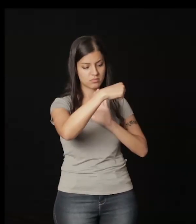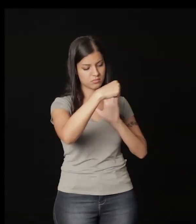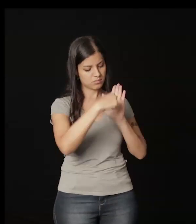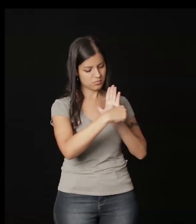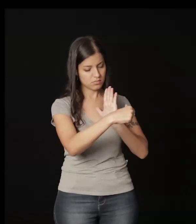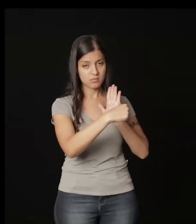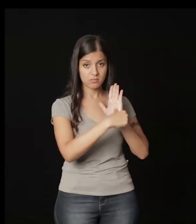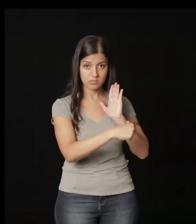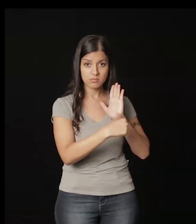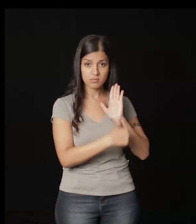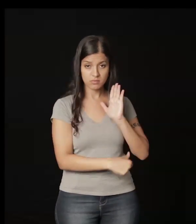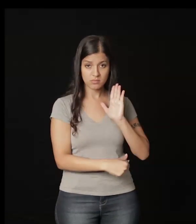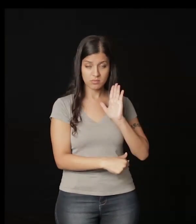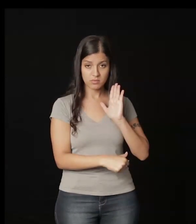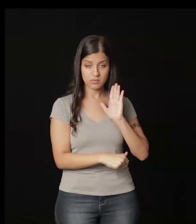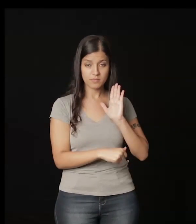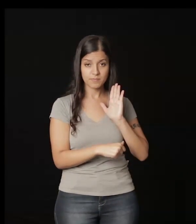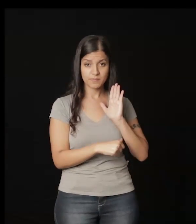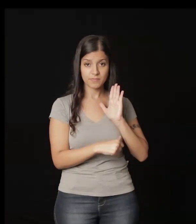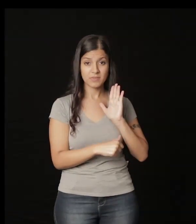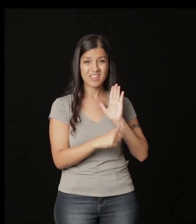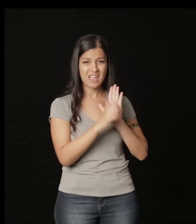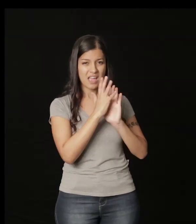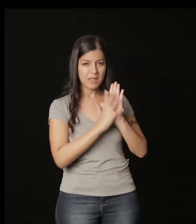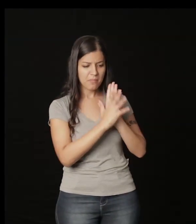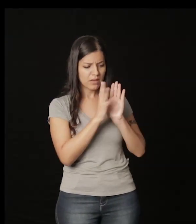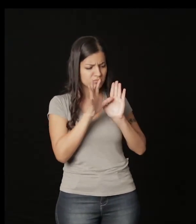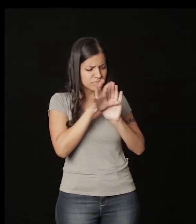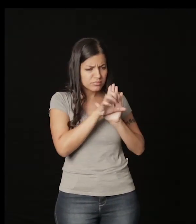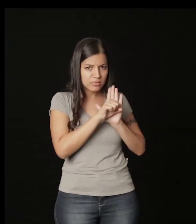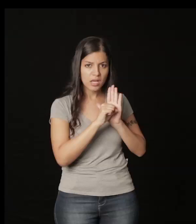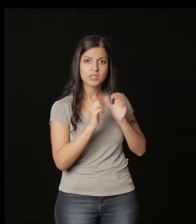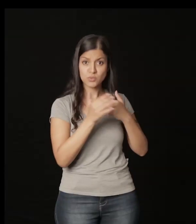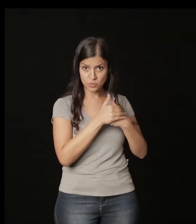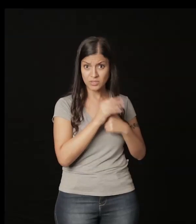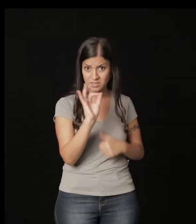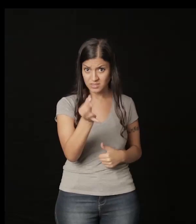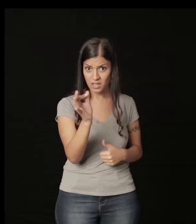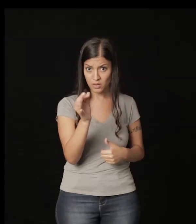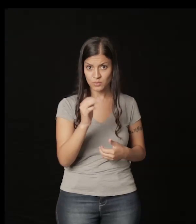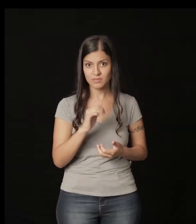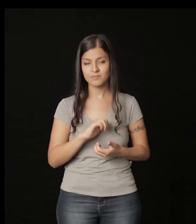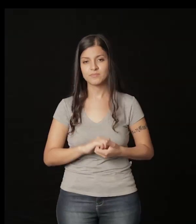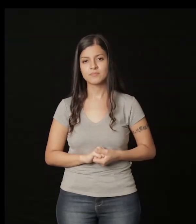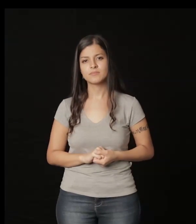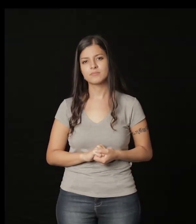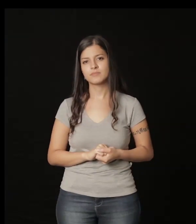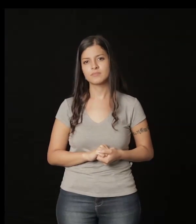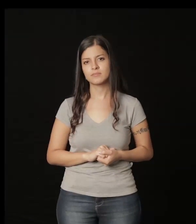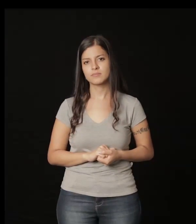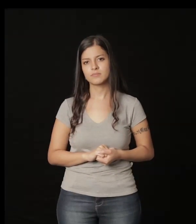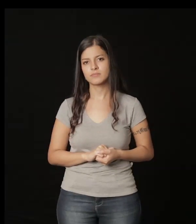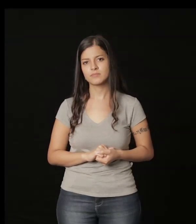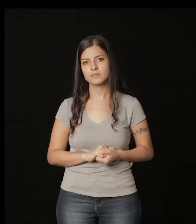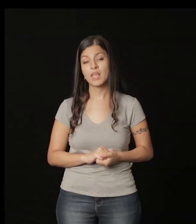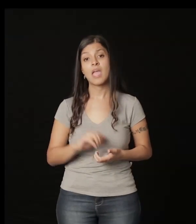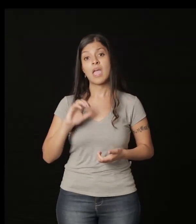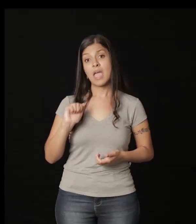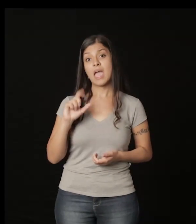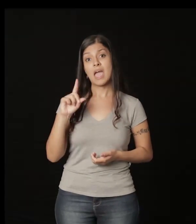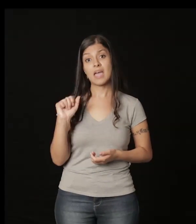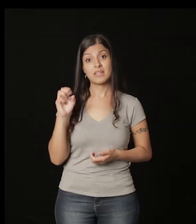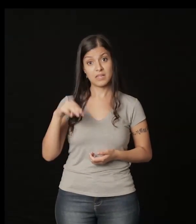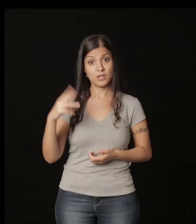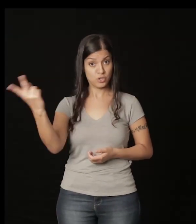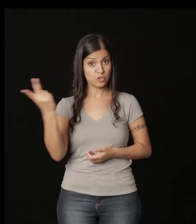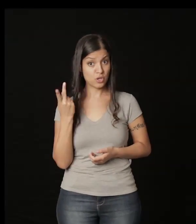as a result of putting the sticker there, a part of the image has been obscured. right? So what Adam and I decided to